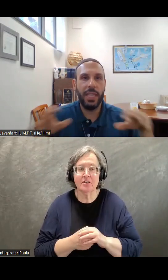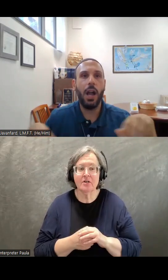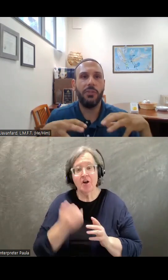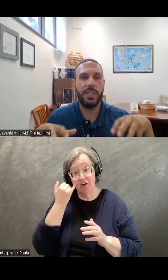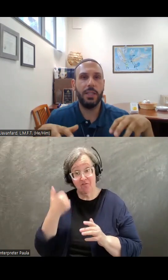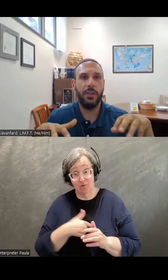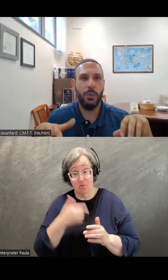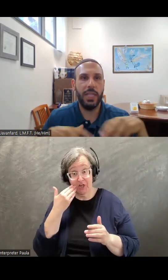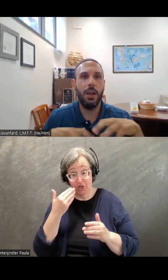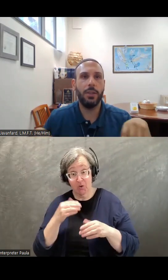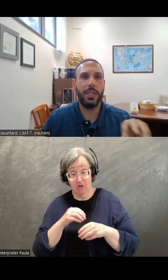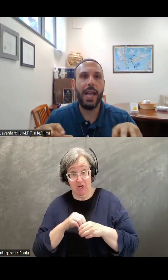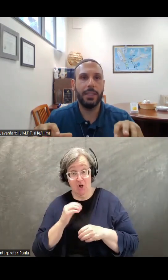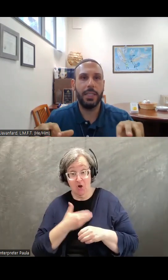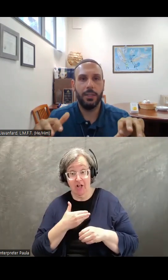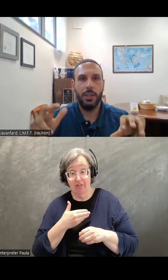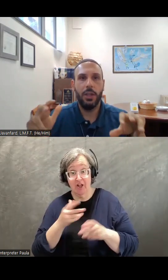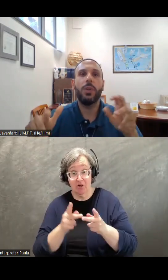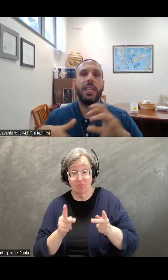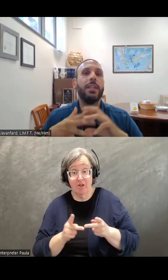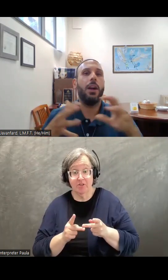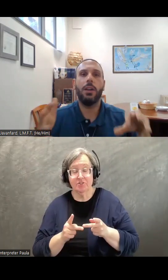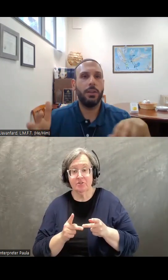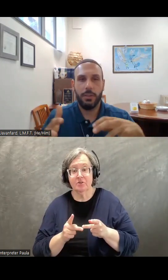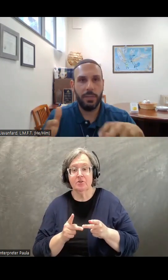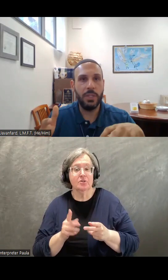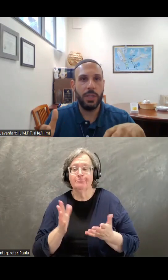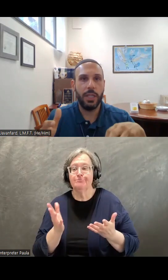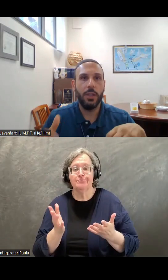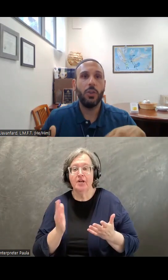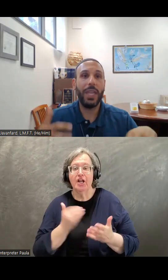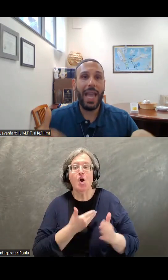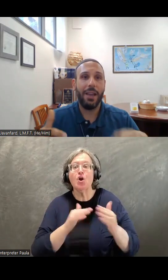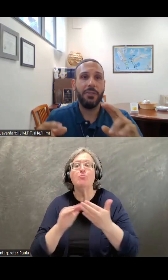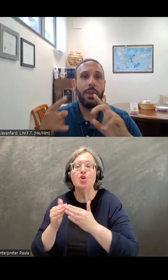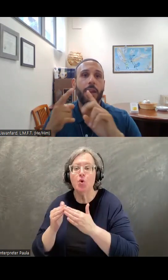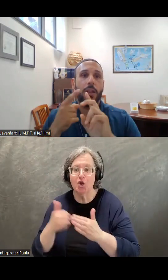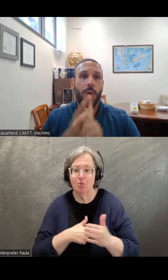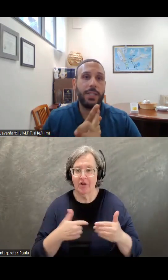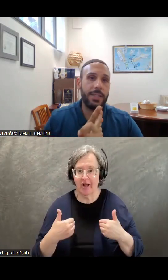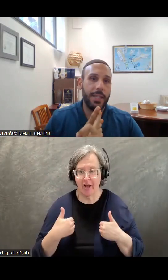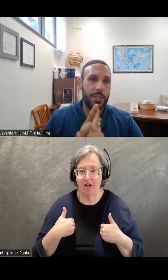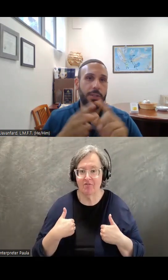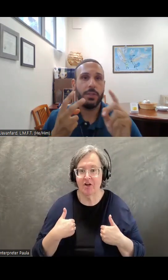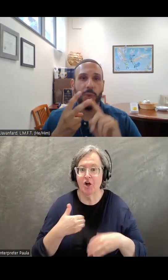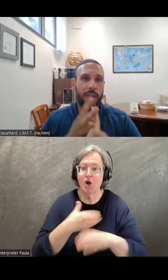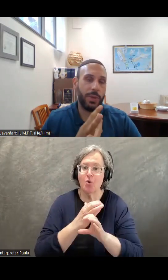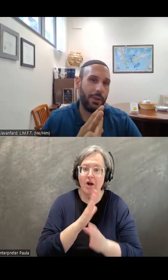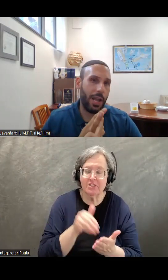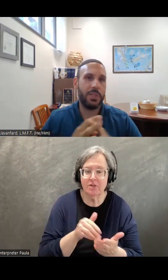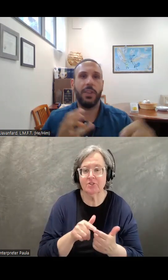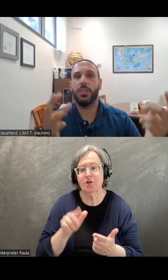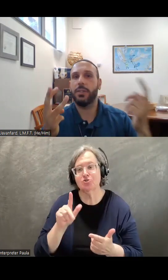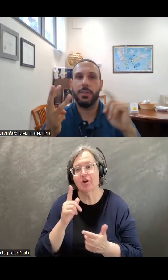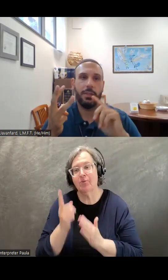that within our locality, within our community, we have crisis centers,